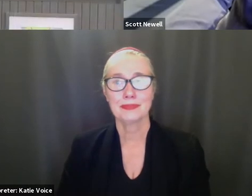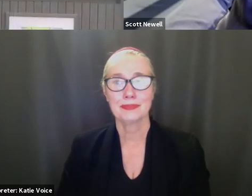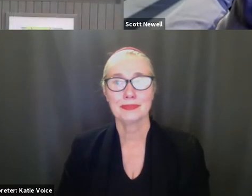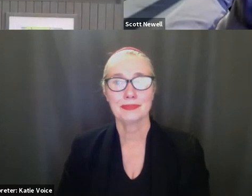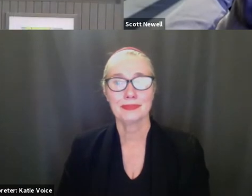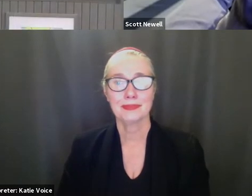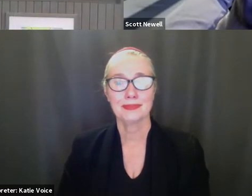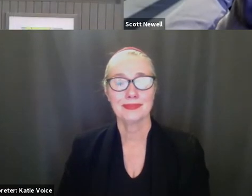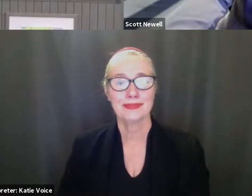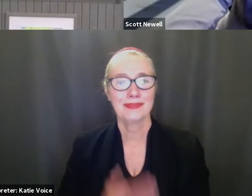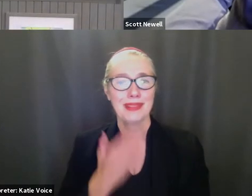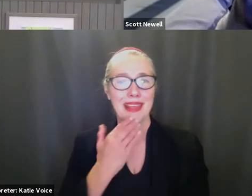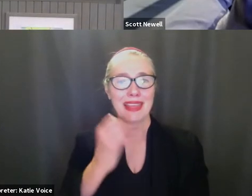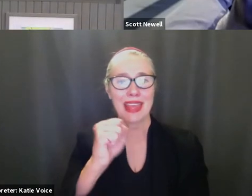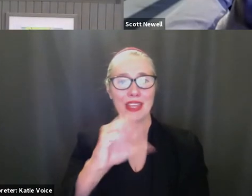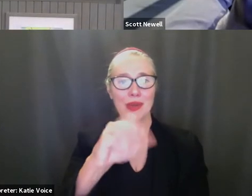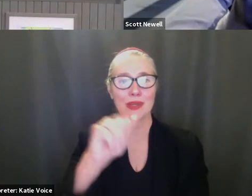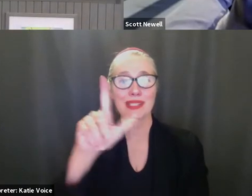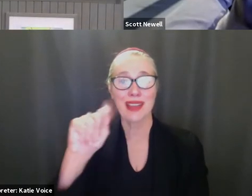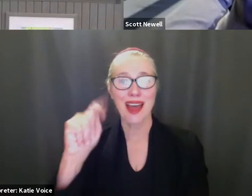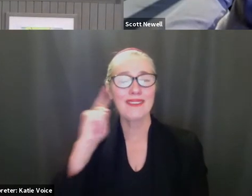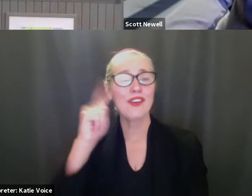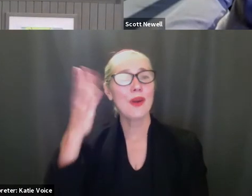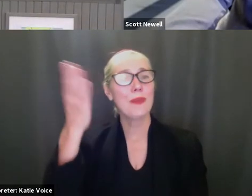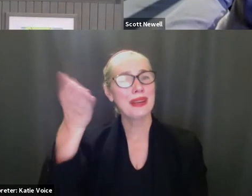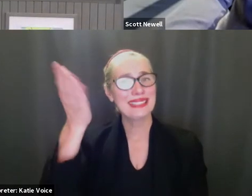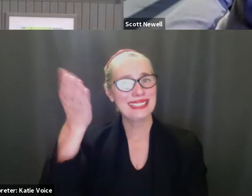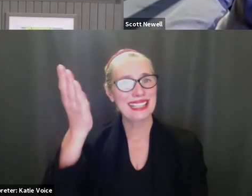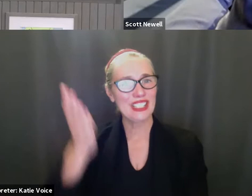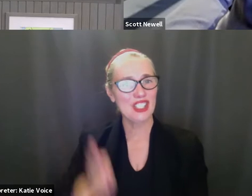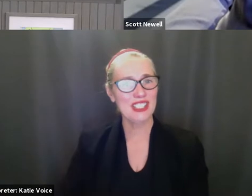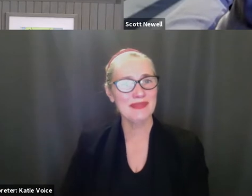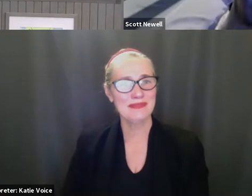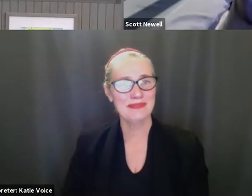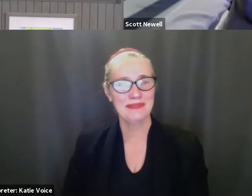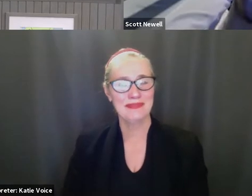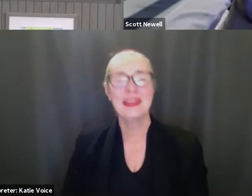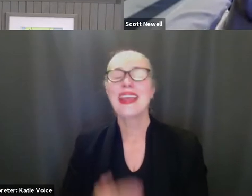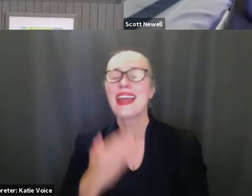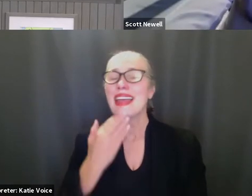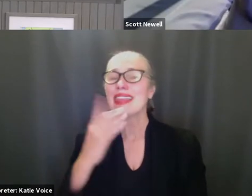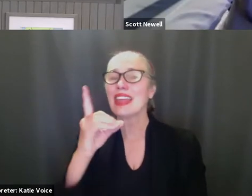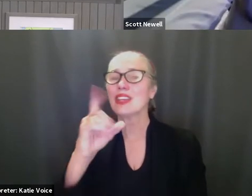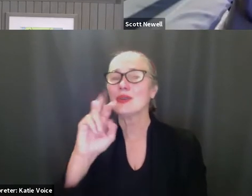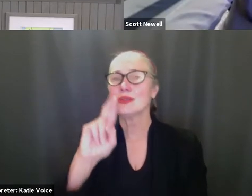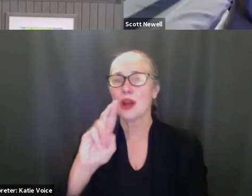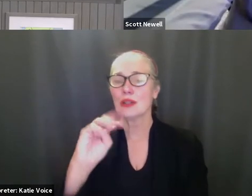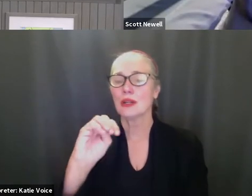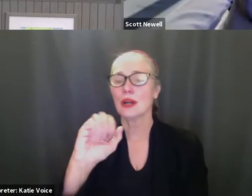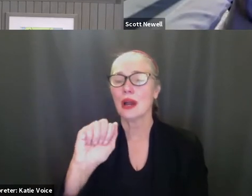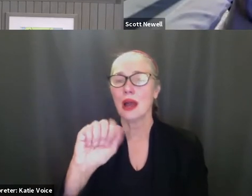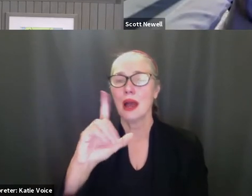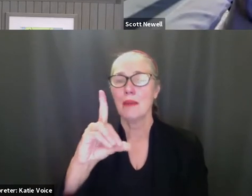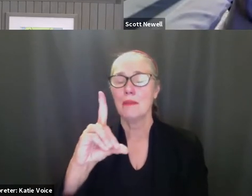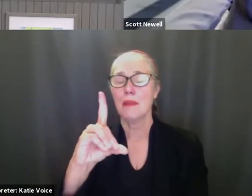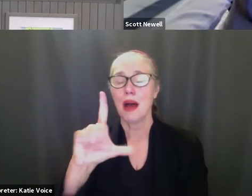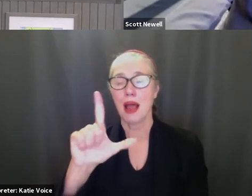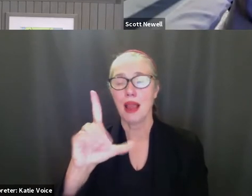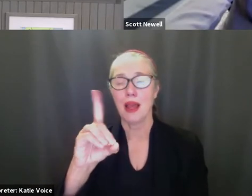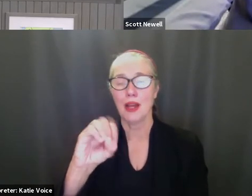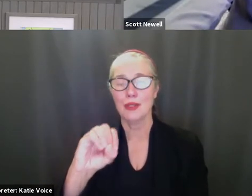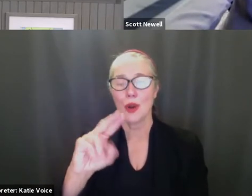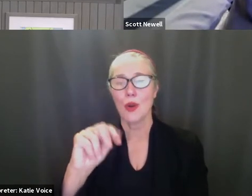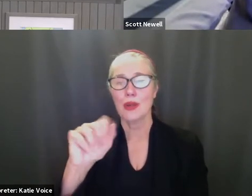thank you scott for your presentation and for working to and dr maldonado for working to make the the